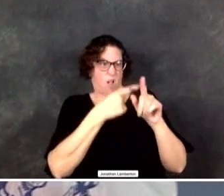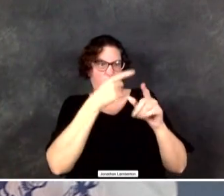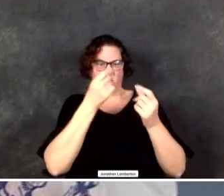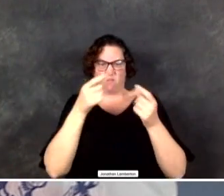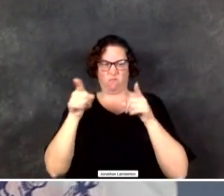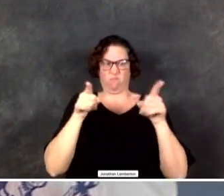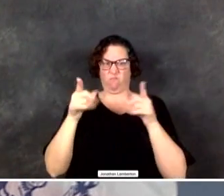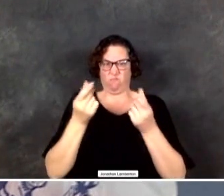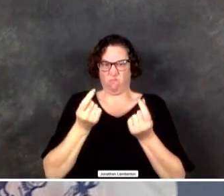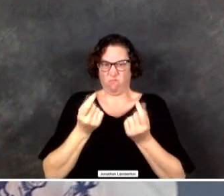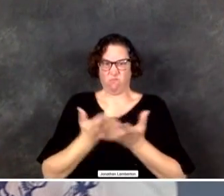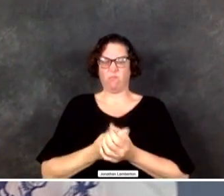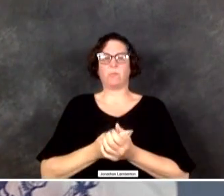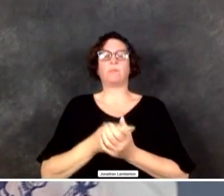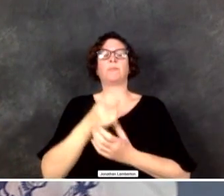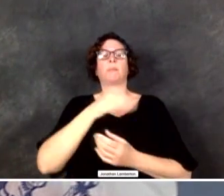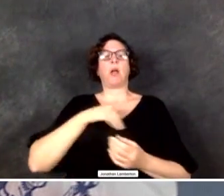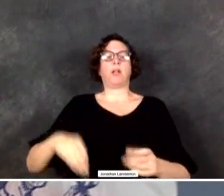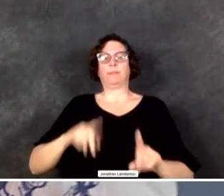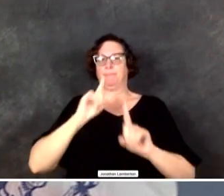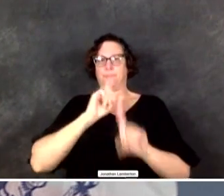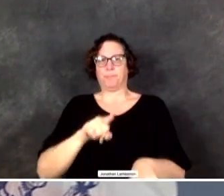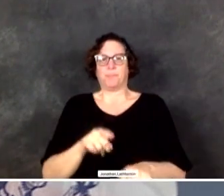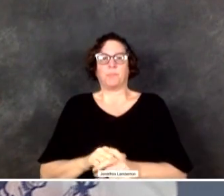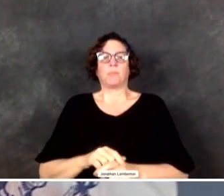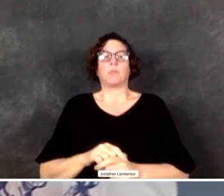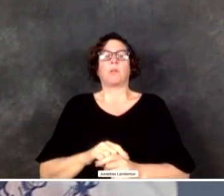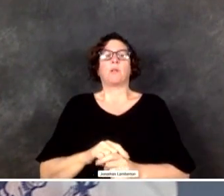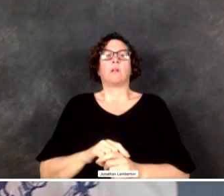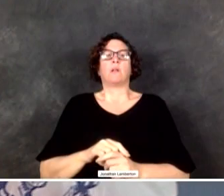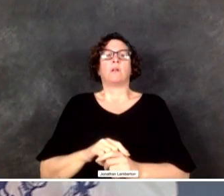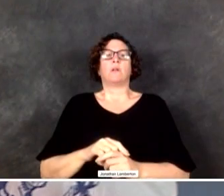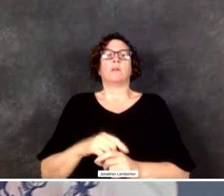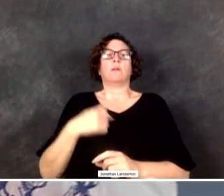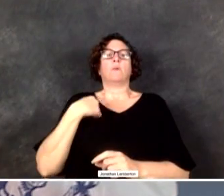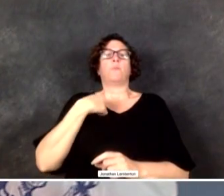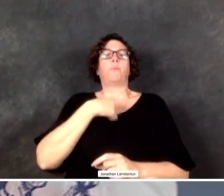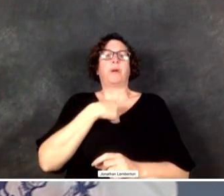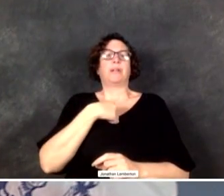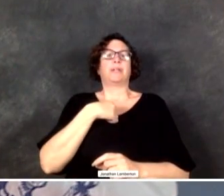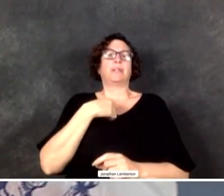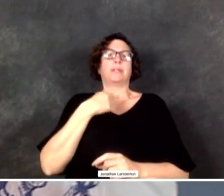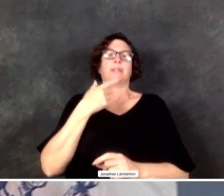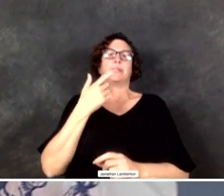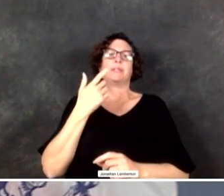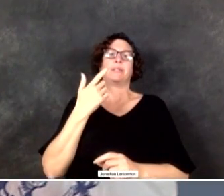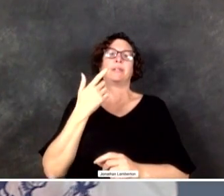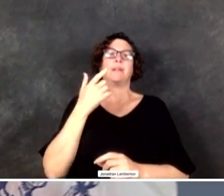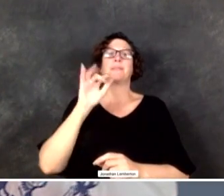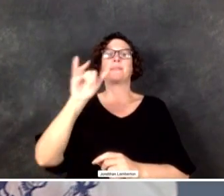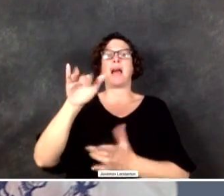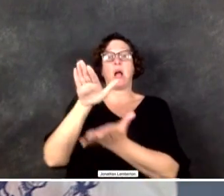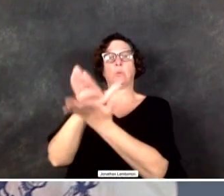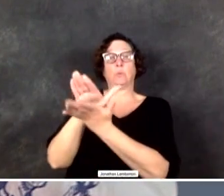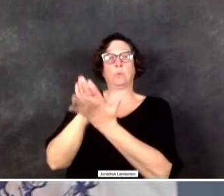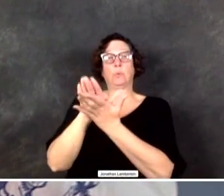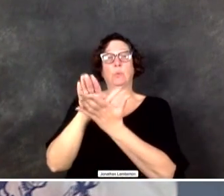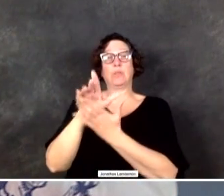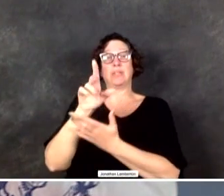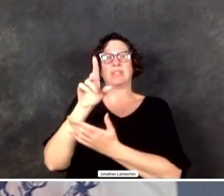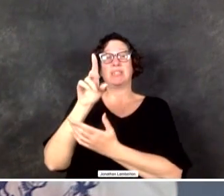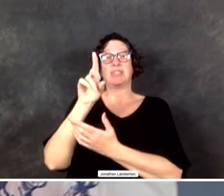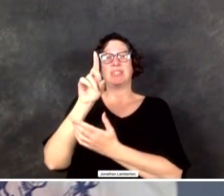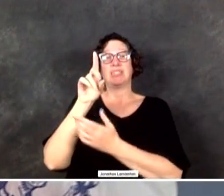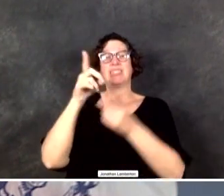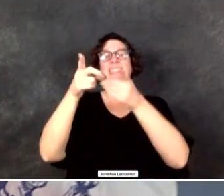Chancellor. We care a lot about making sure the kids who go to the District 75 schools are supported and protected and